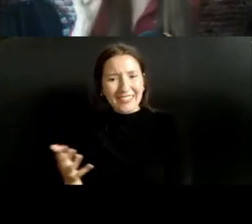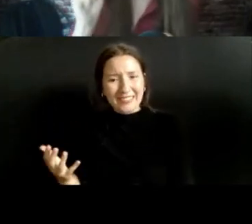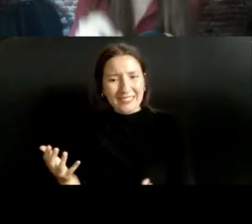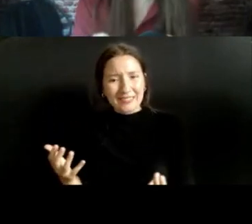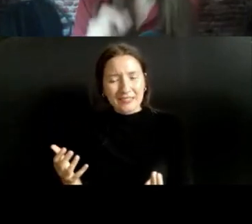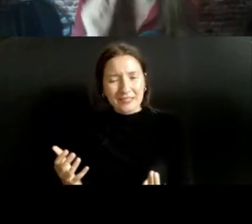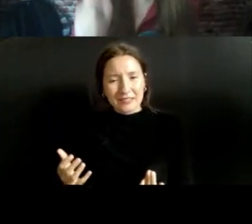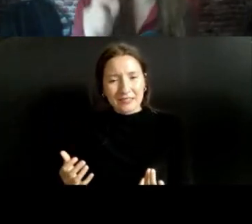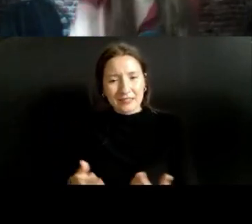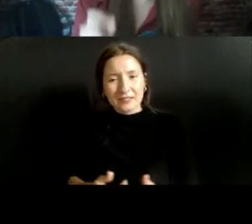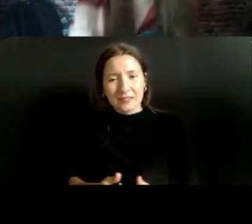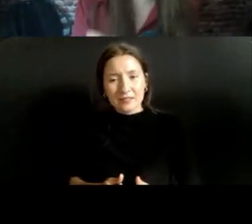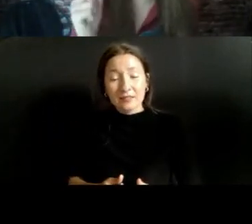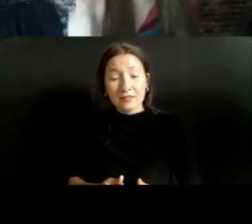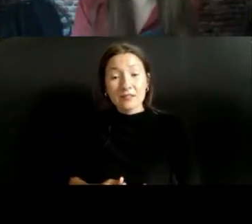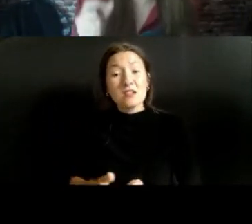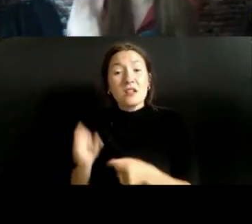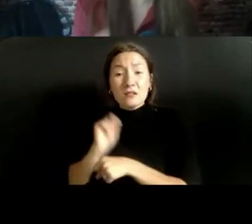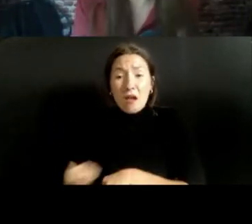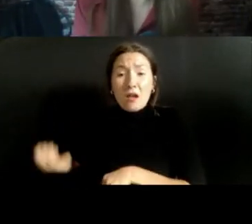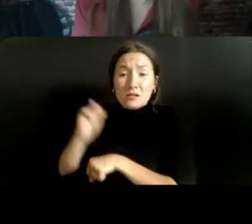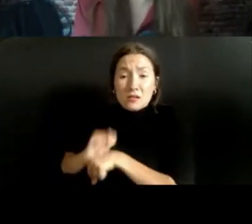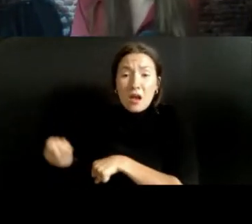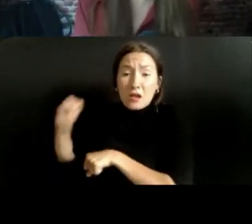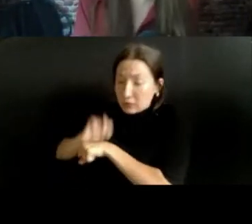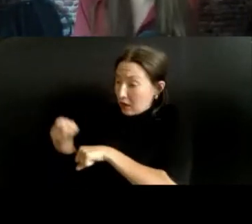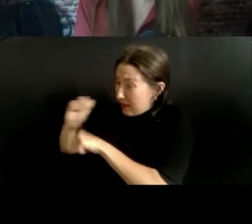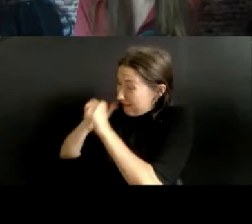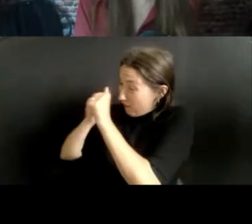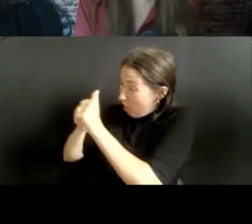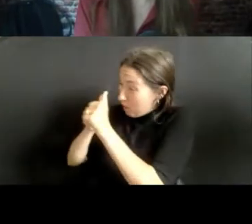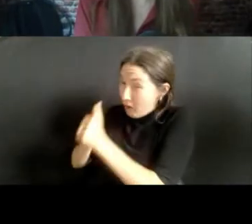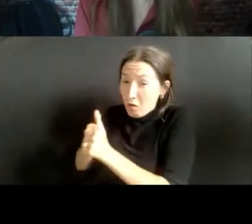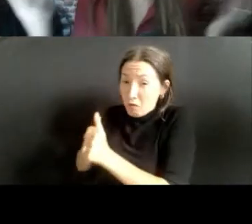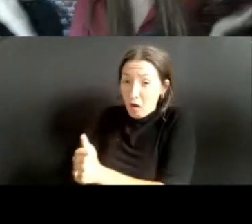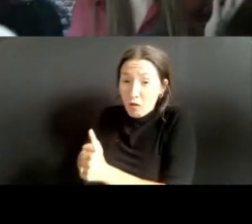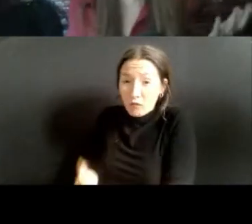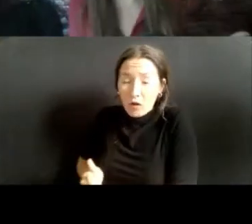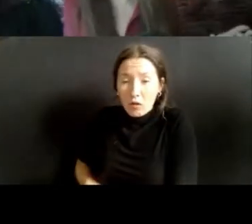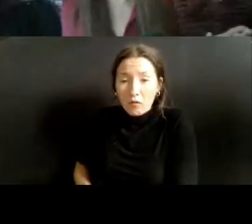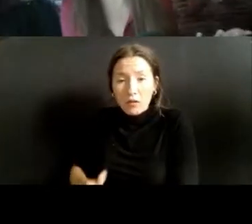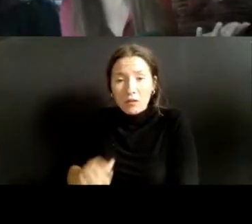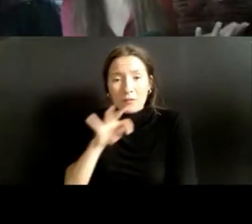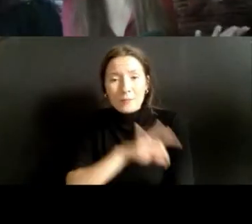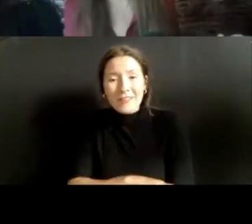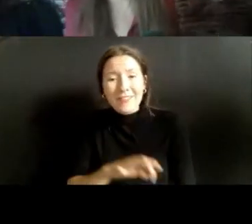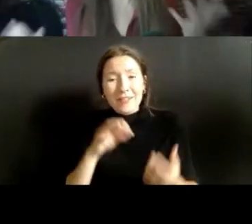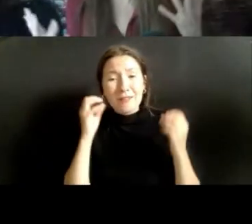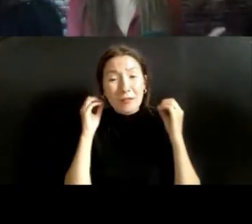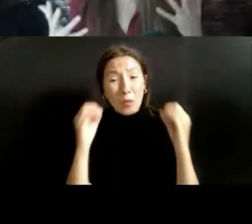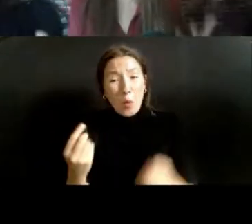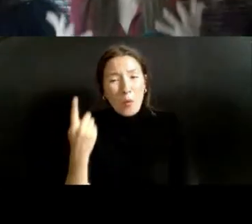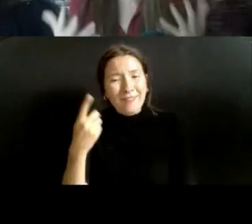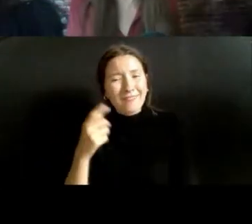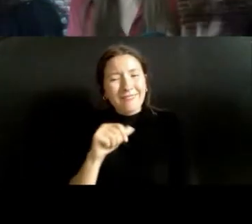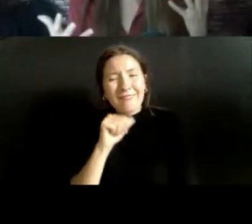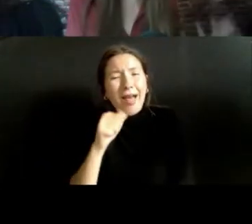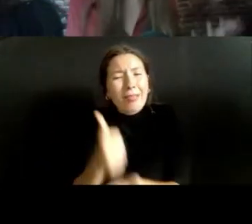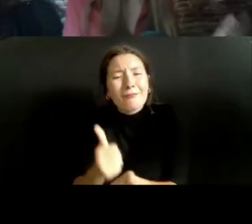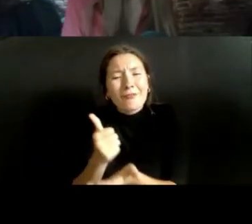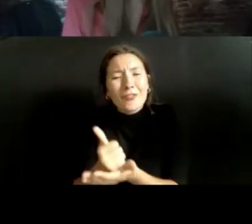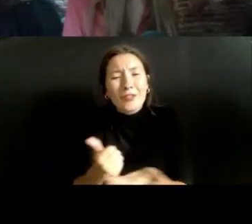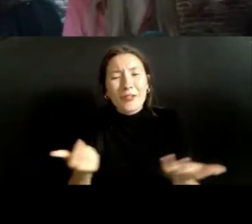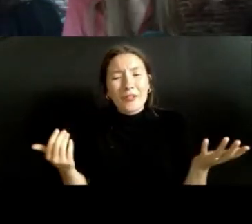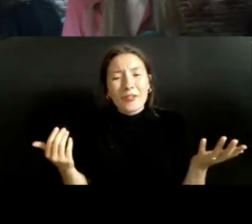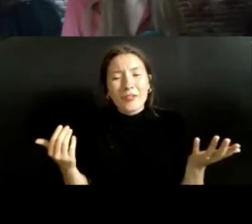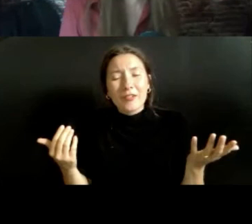software, that's not helpful. Why would I make somebody go through the software and tab to the right button when in the